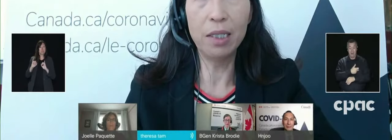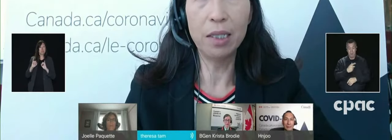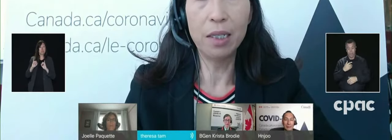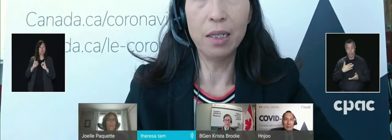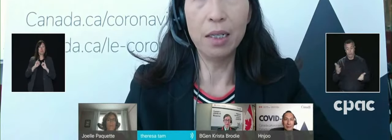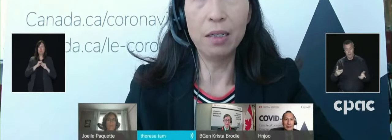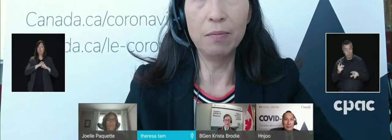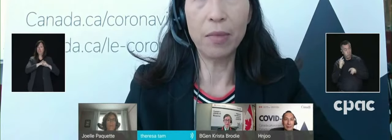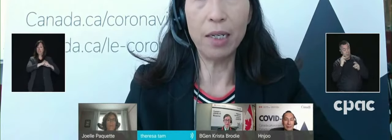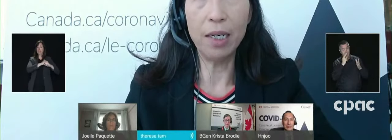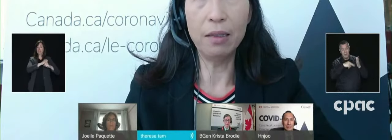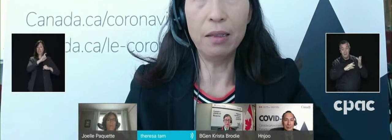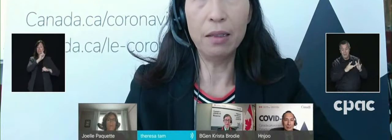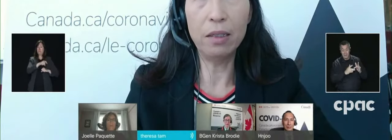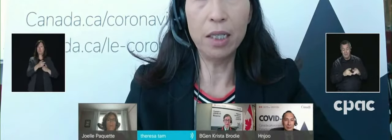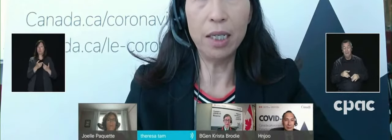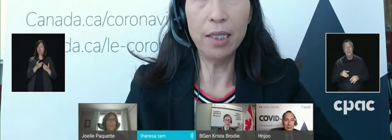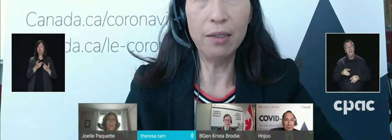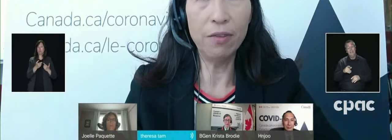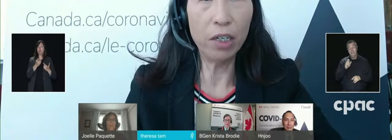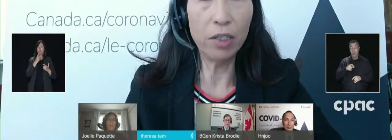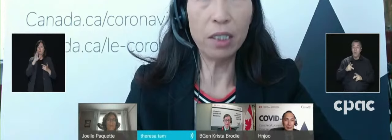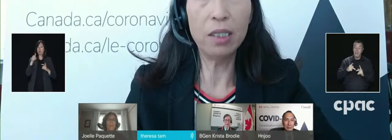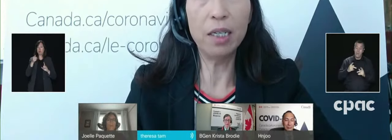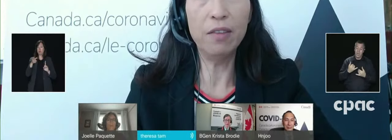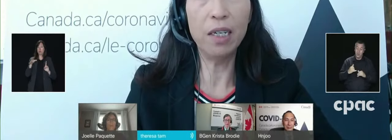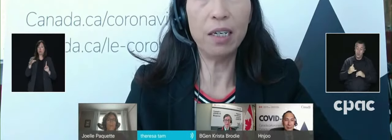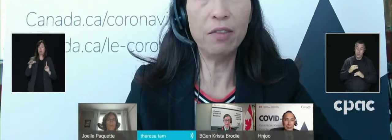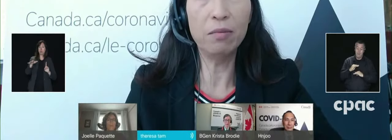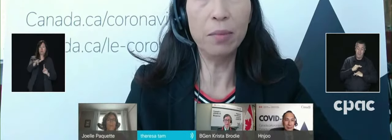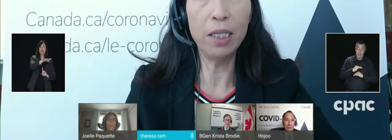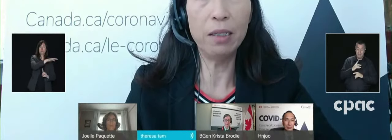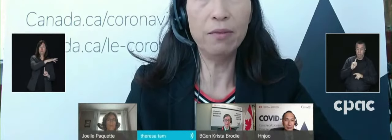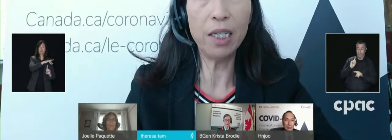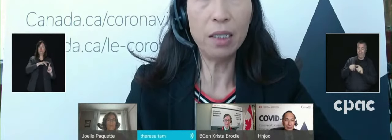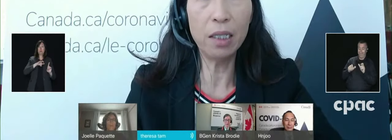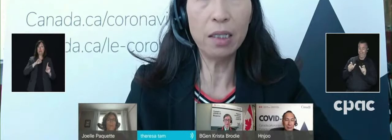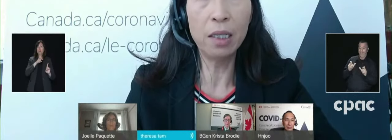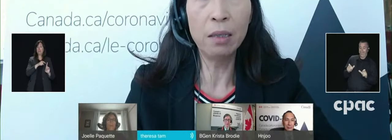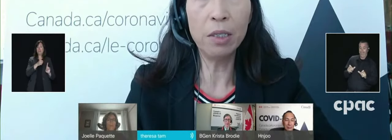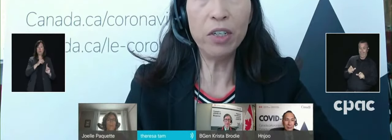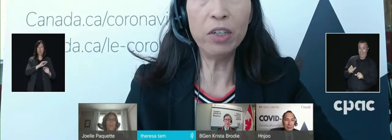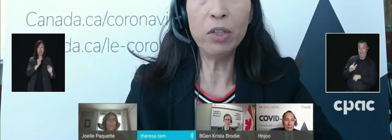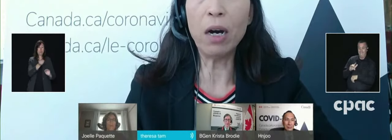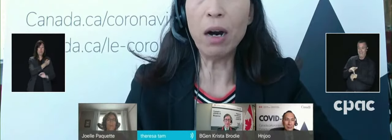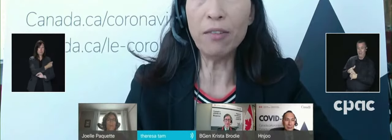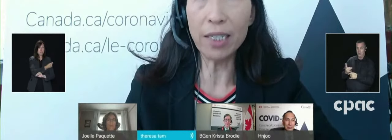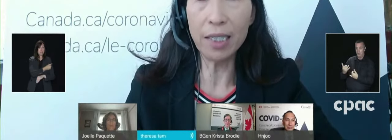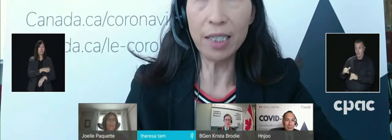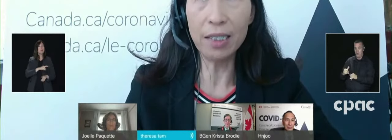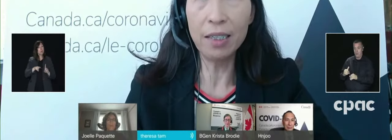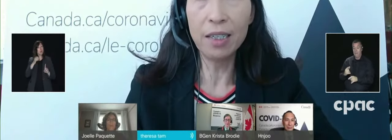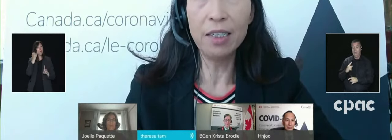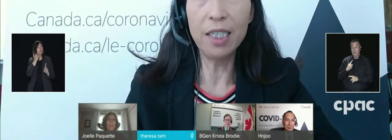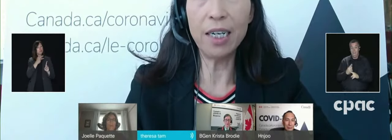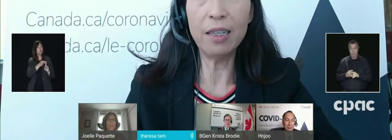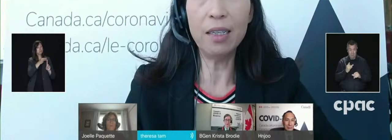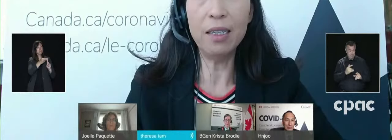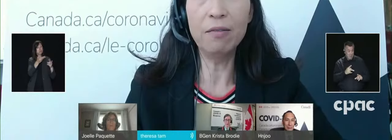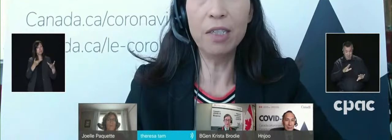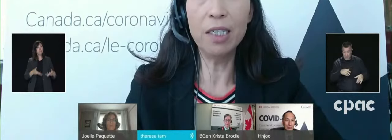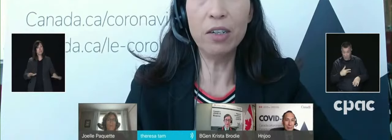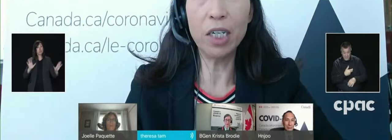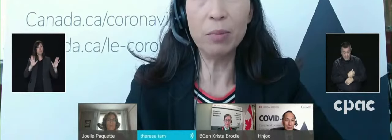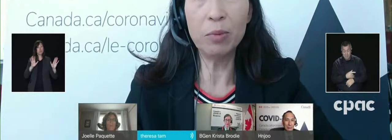themselves against circulating virus if they haven't been vaccinated. But if you are vaccinated, you get